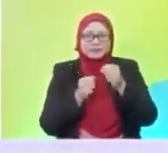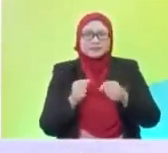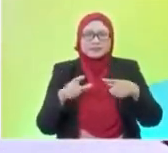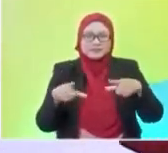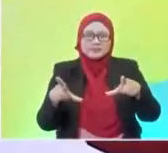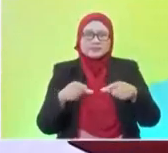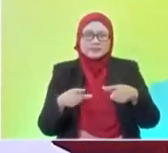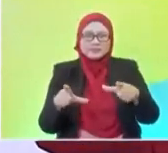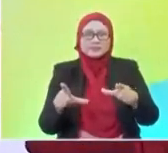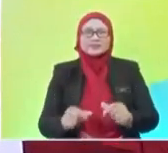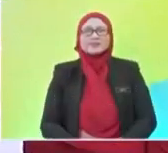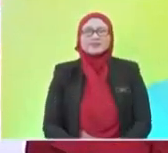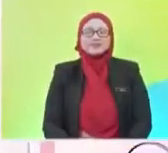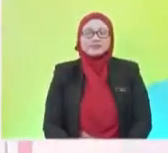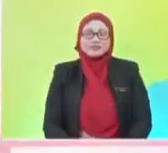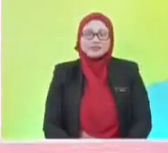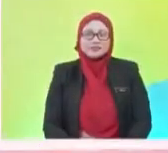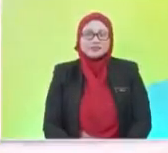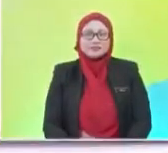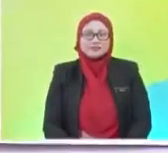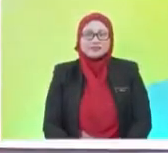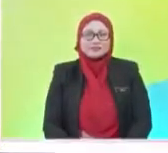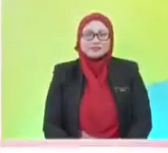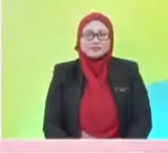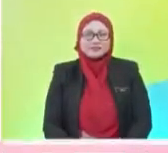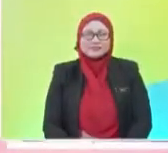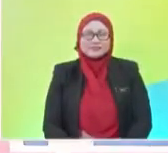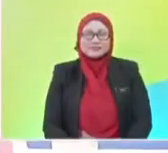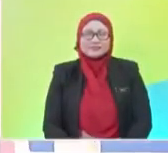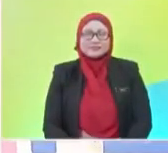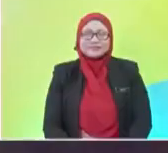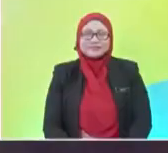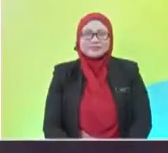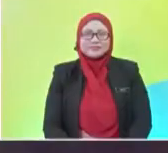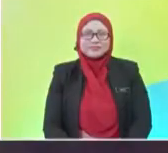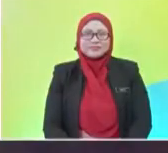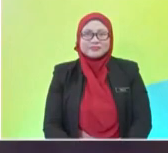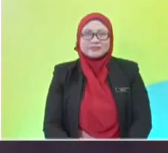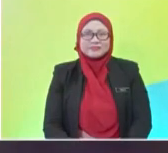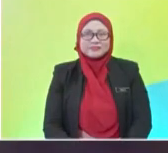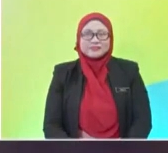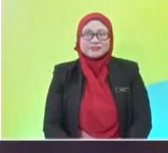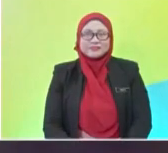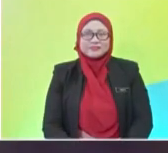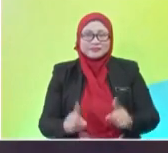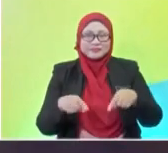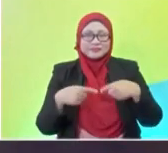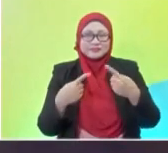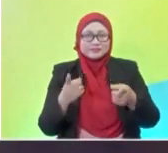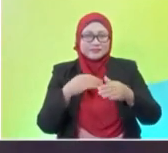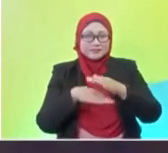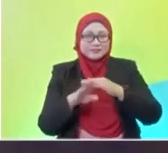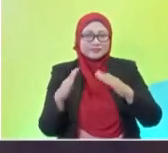fast. Okay, so they ran faster and faster. Okay, so they ran into the